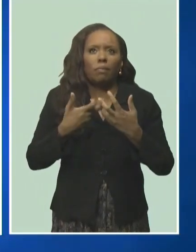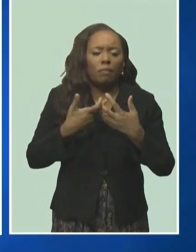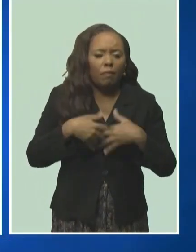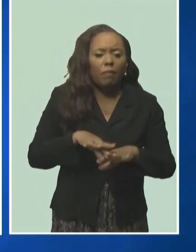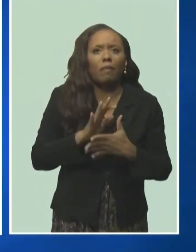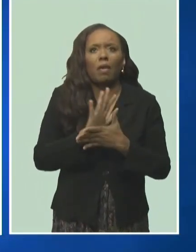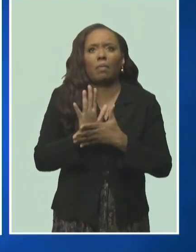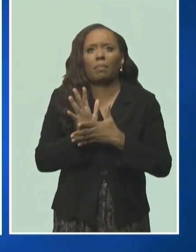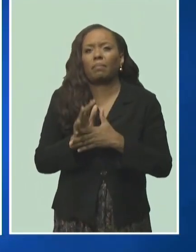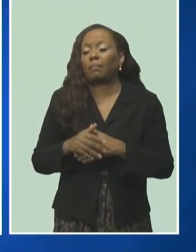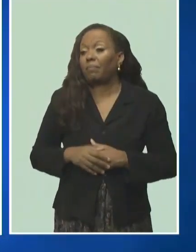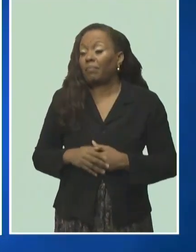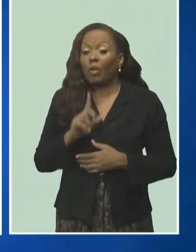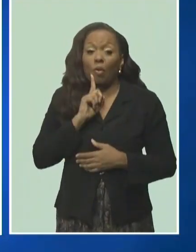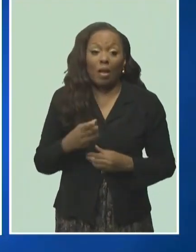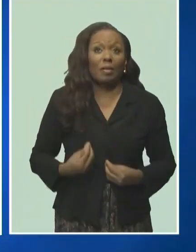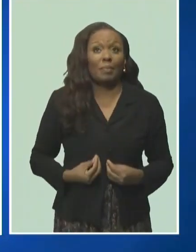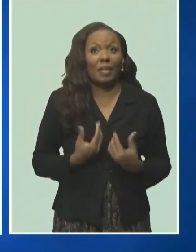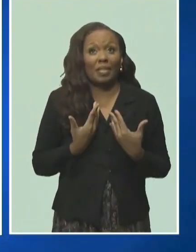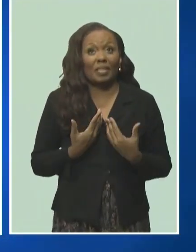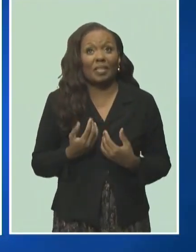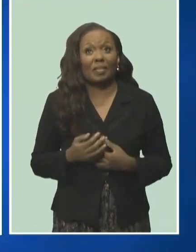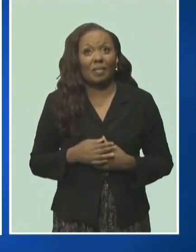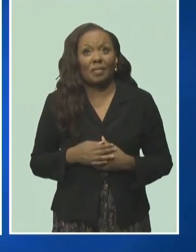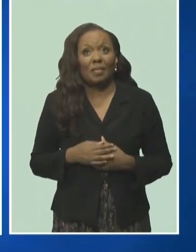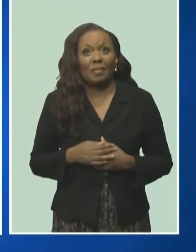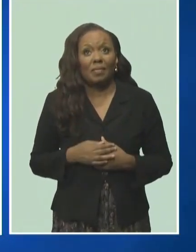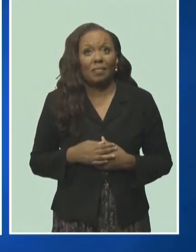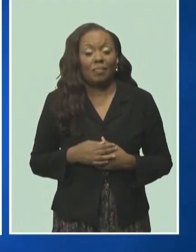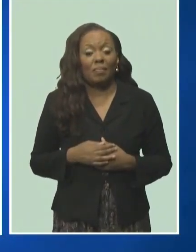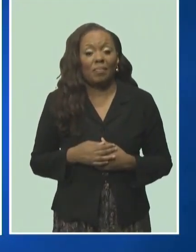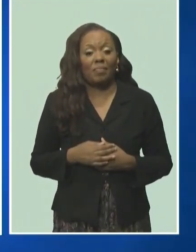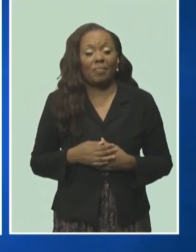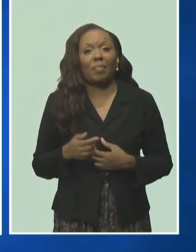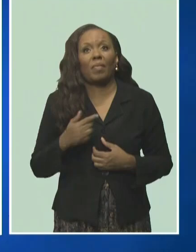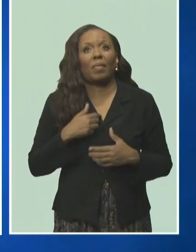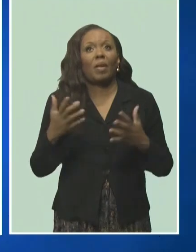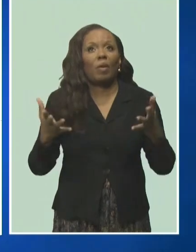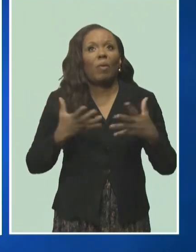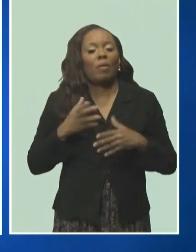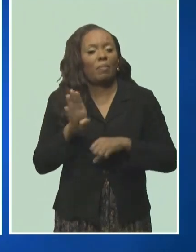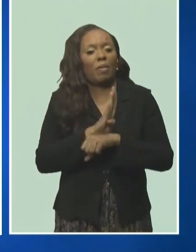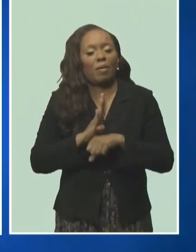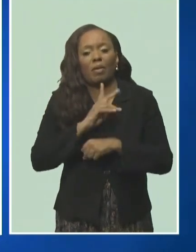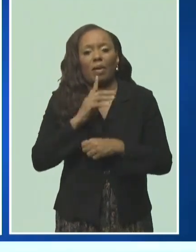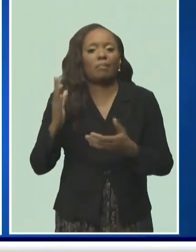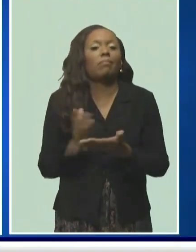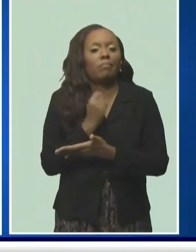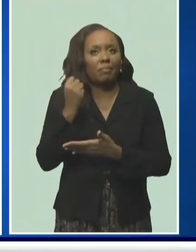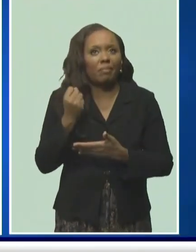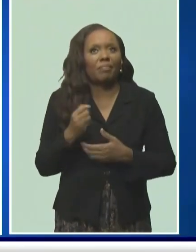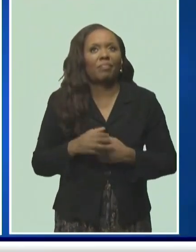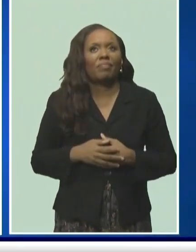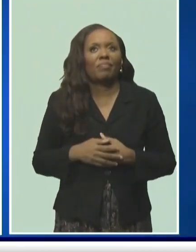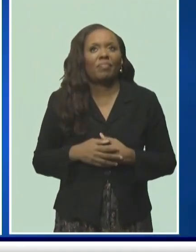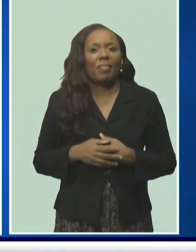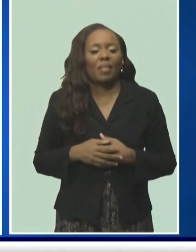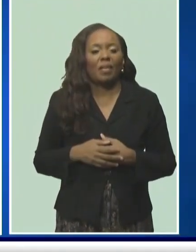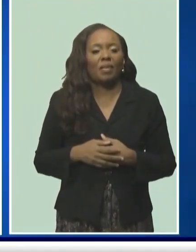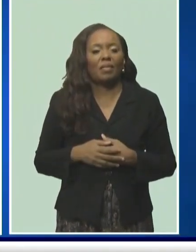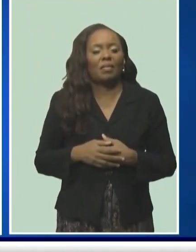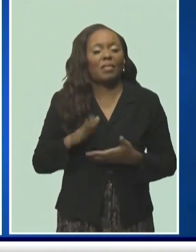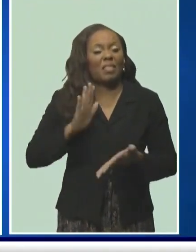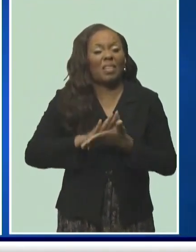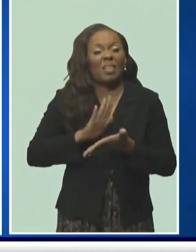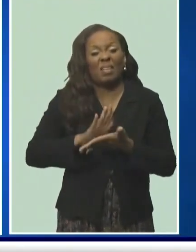think it was very inspiring. I would like Barbados to get this because, I don't know, it will make the schools